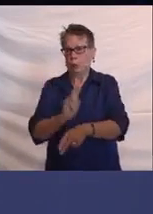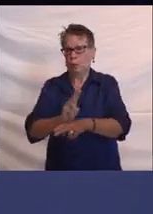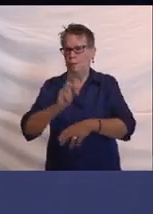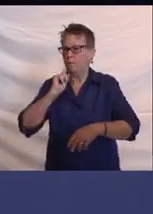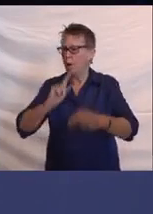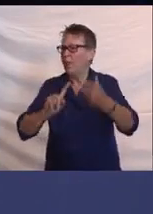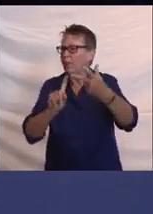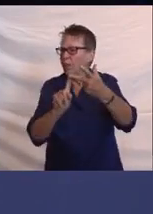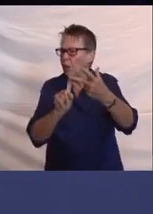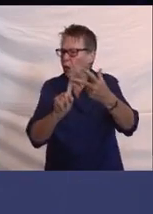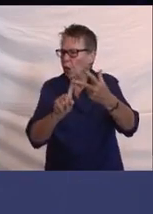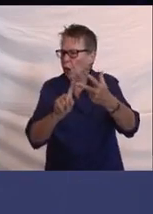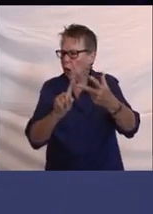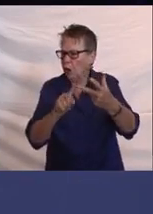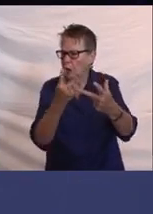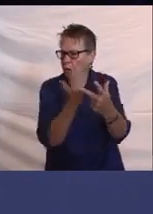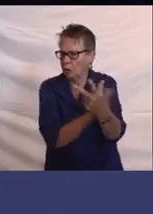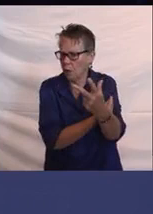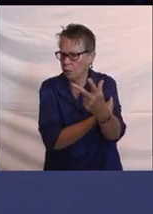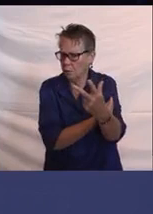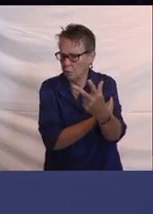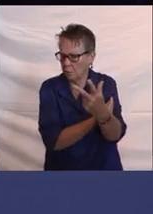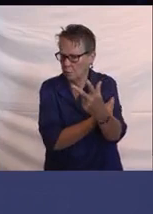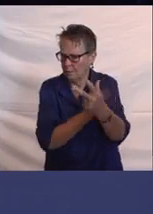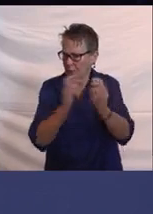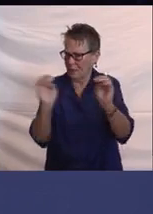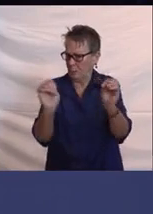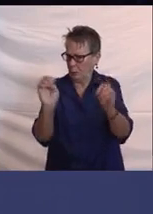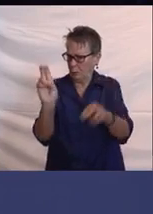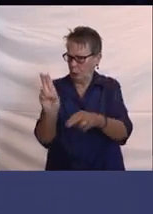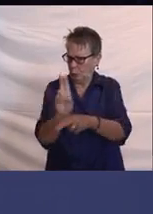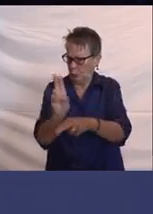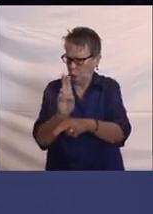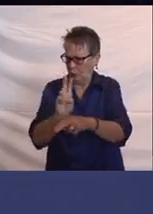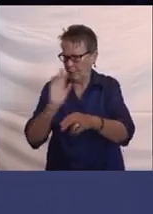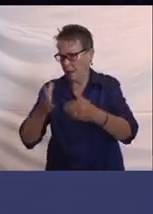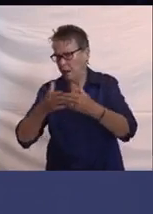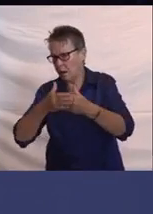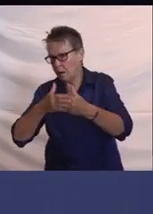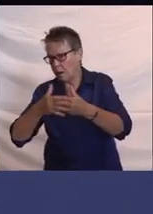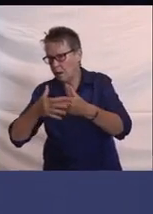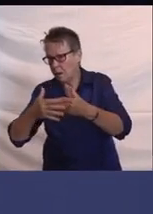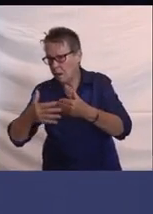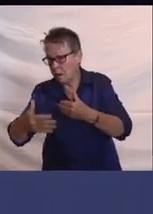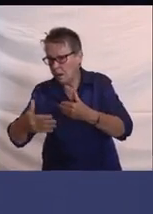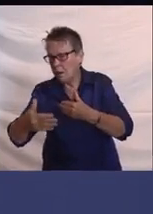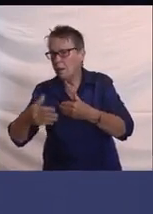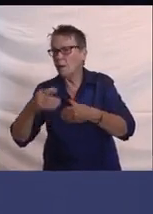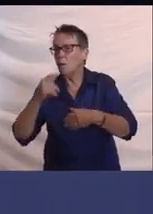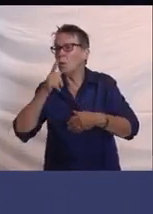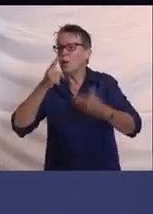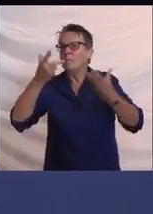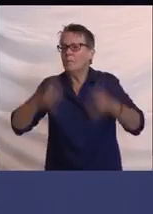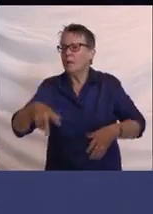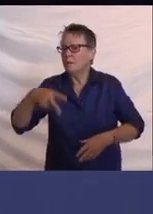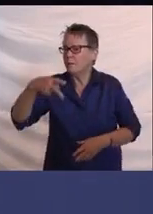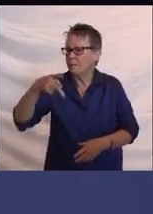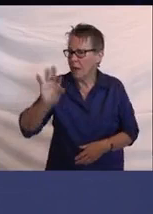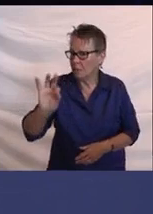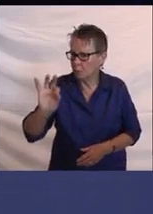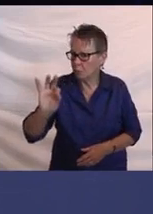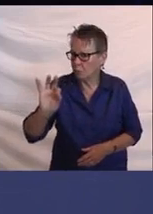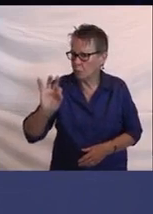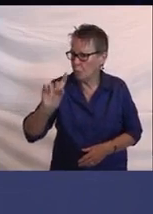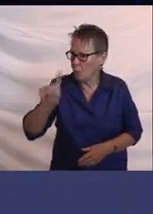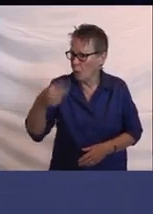months after the primary series to Pfizer vaccine recipients who are 65 years or